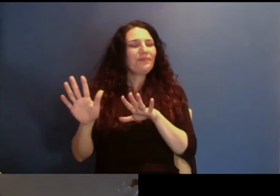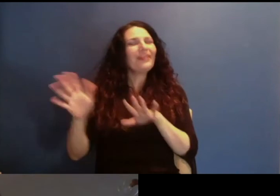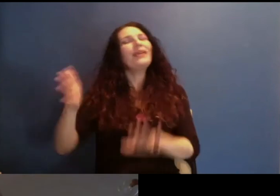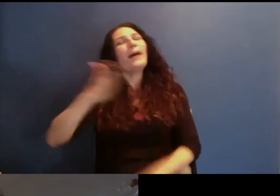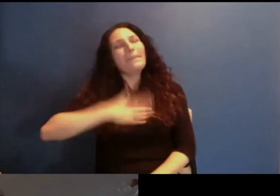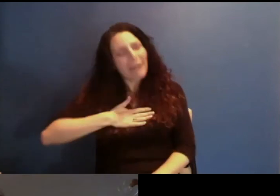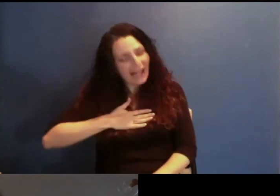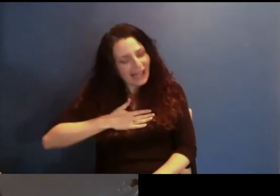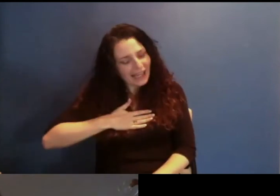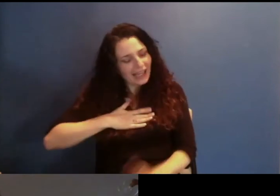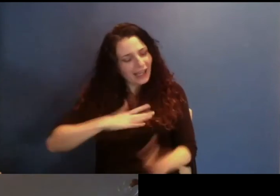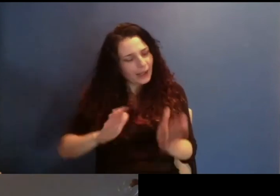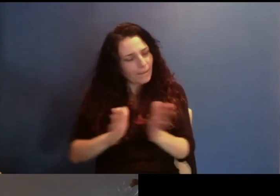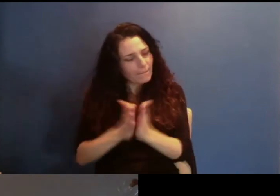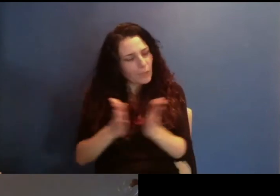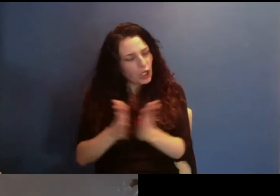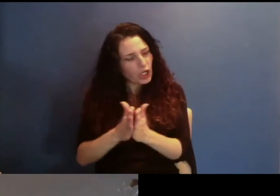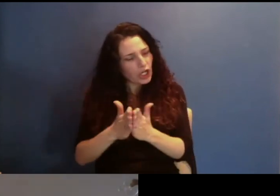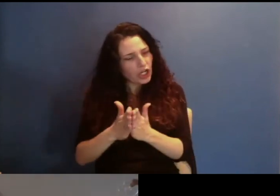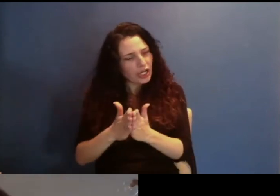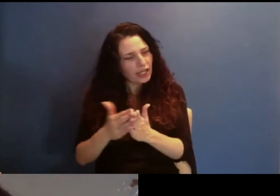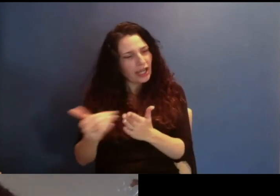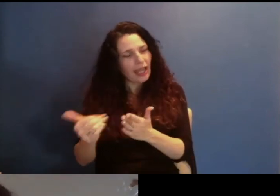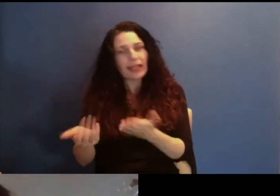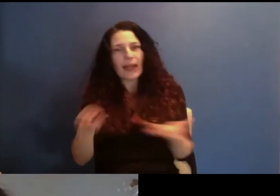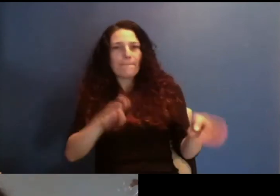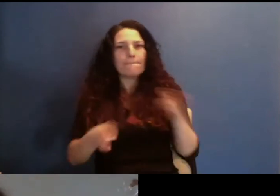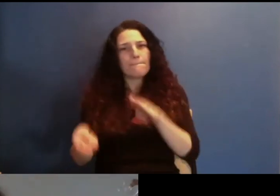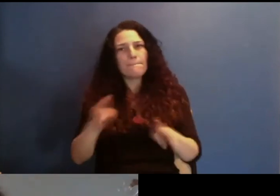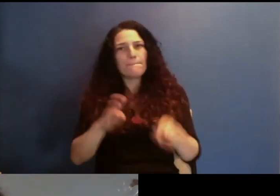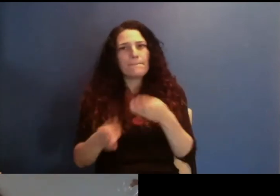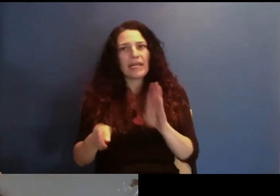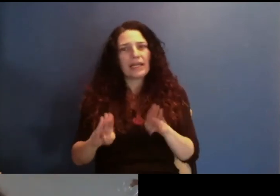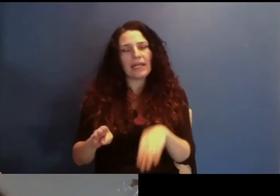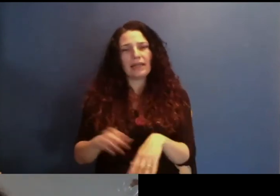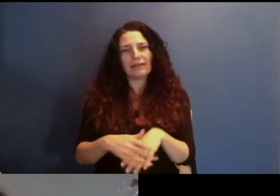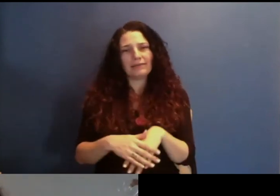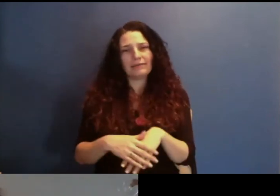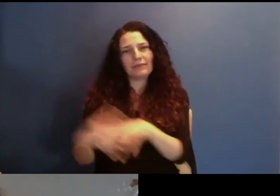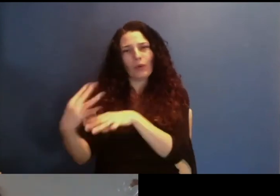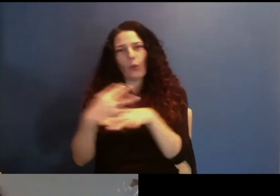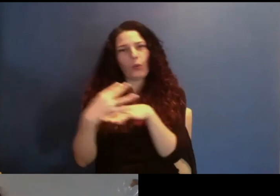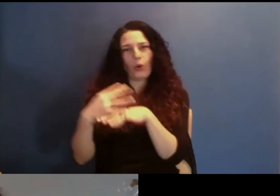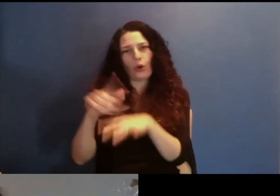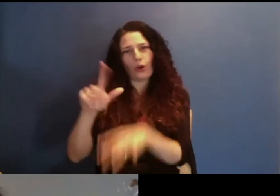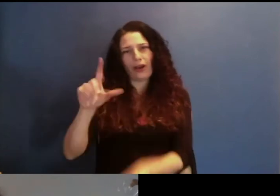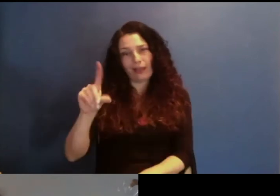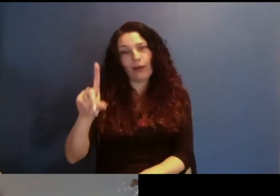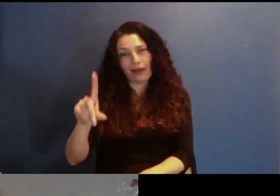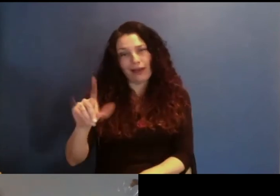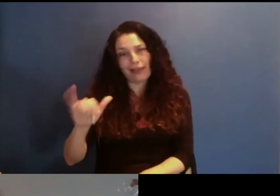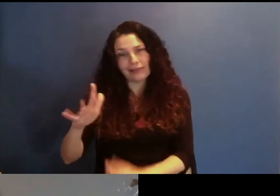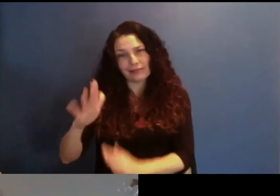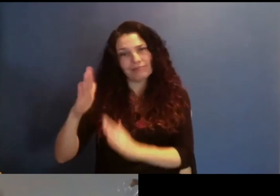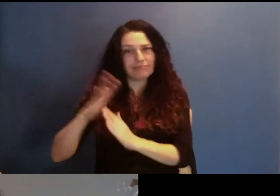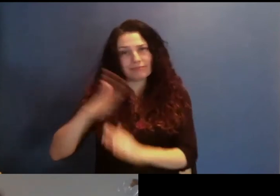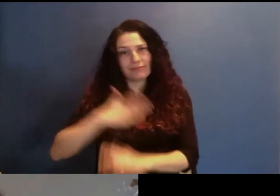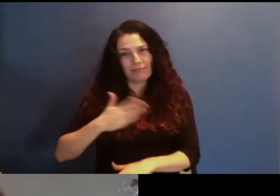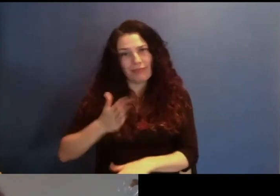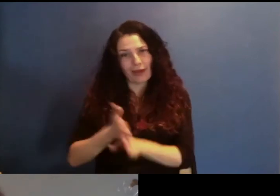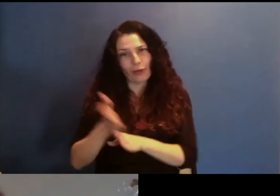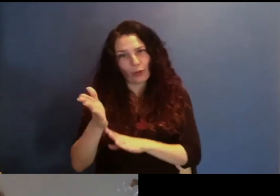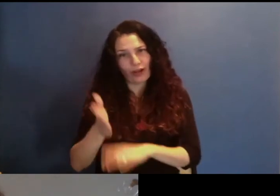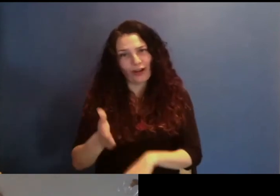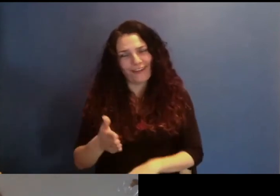my book had like a bidding war on it, LOL, highlight of my career, hasn't been that way since. And we had a couple studios bidding,